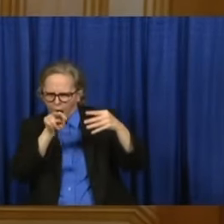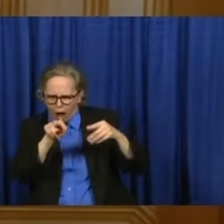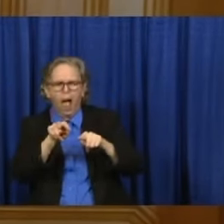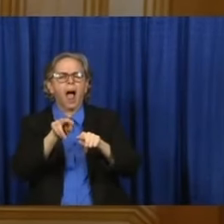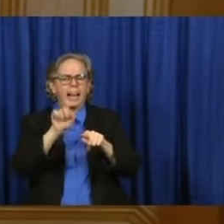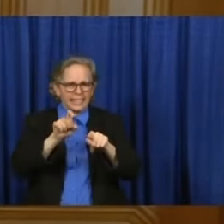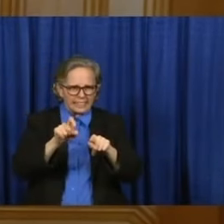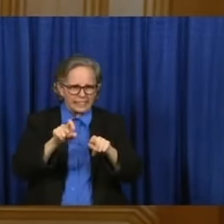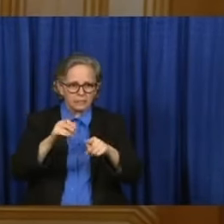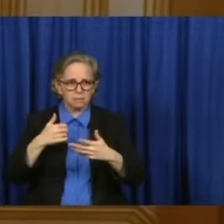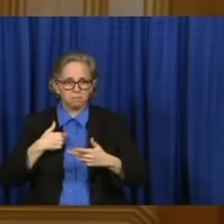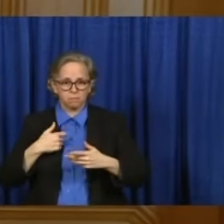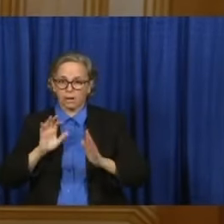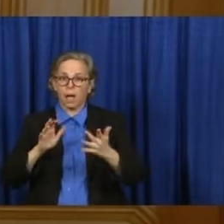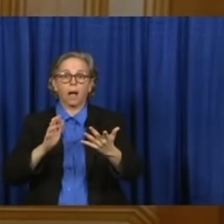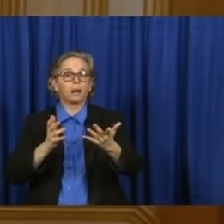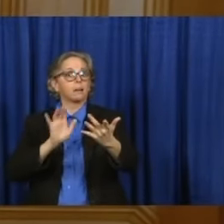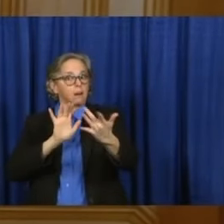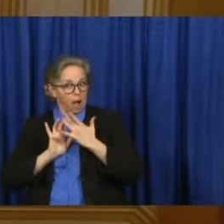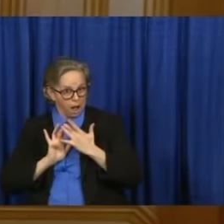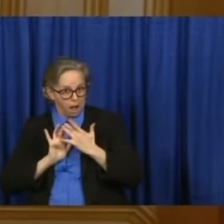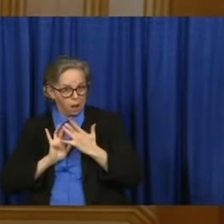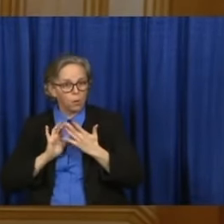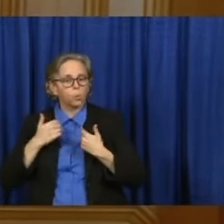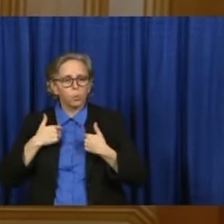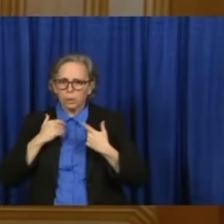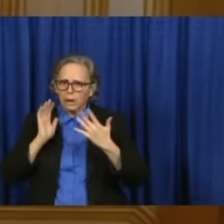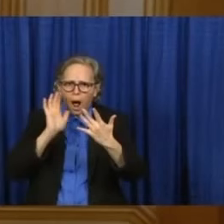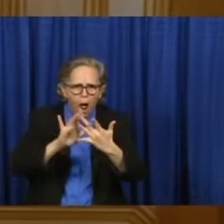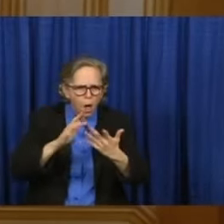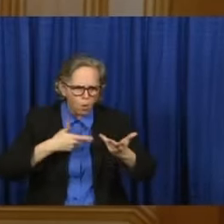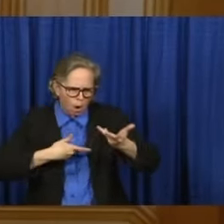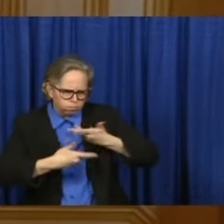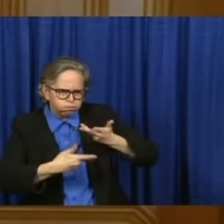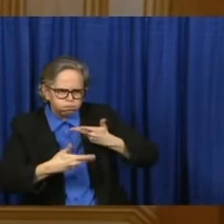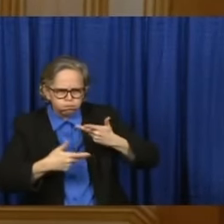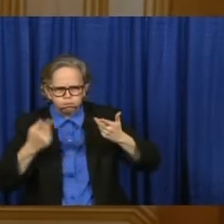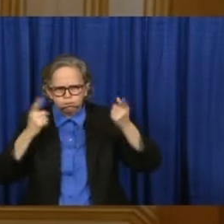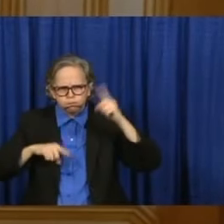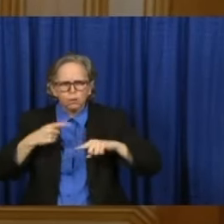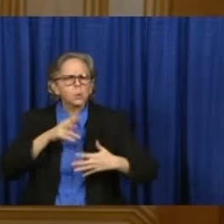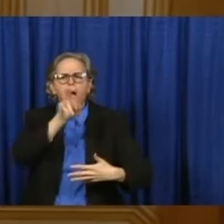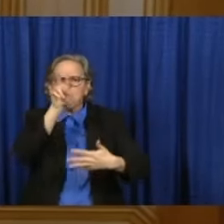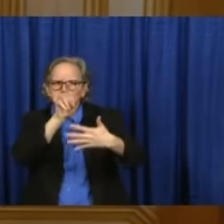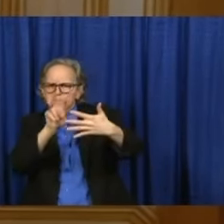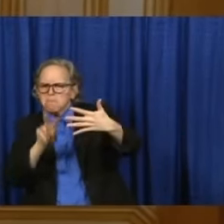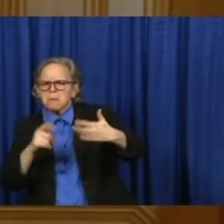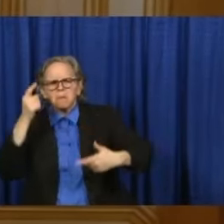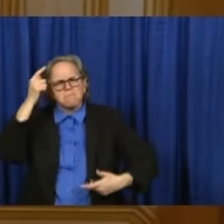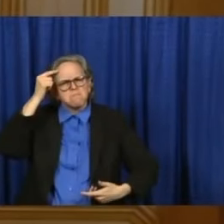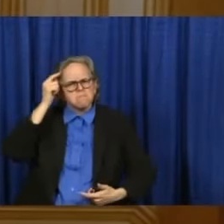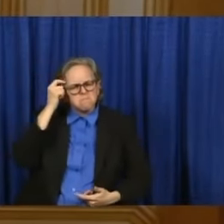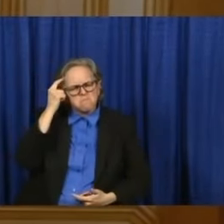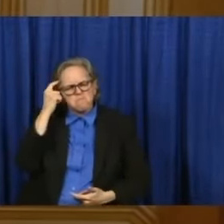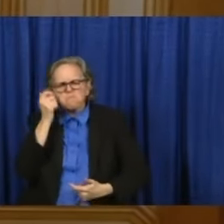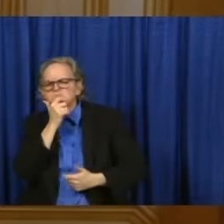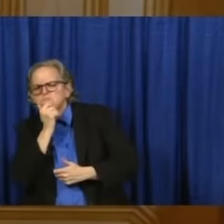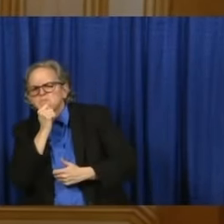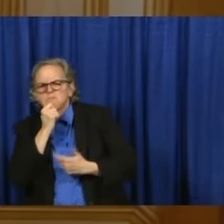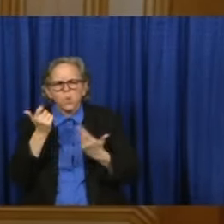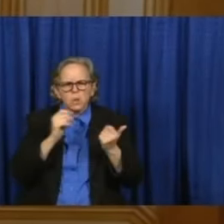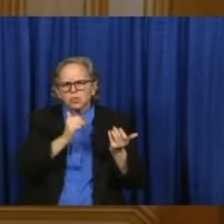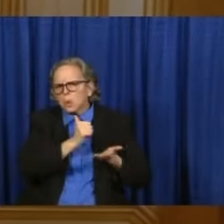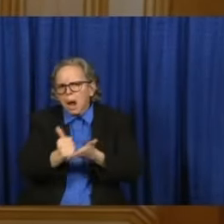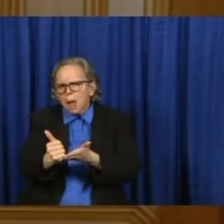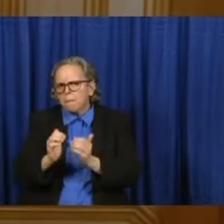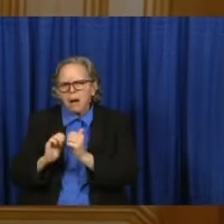the contact, and so we can be in contact with you. But you can take a look at what is there, and you can see whether or not you can manufacture that.